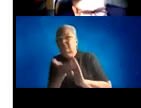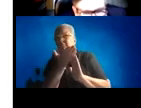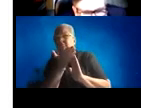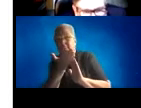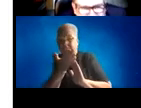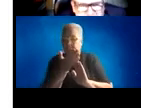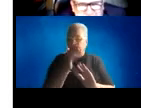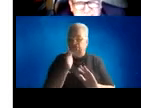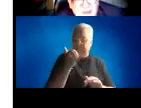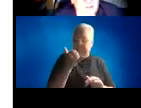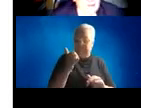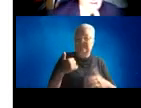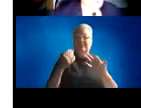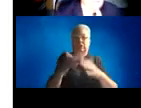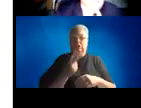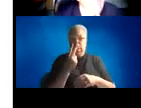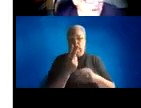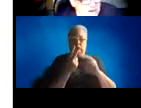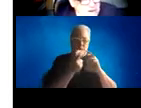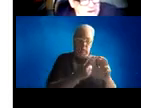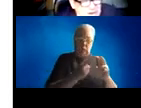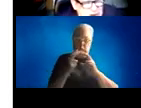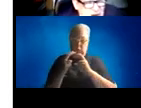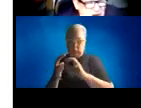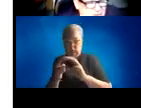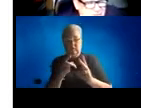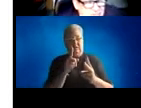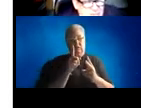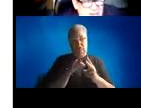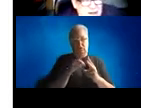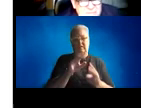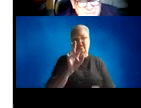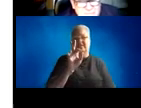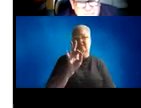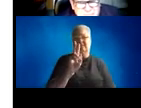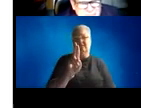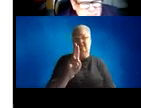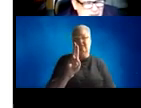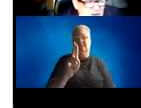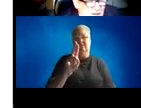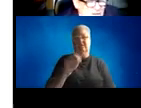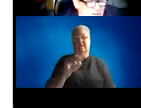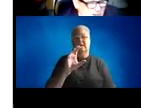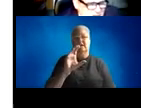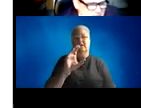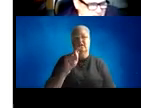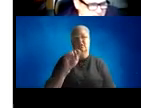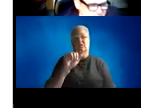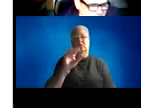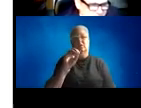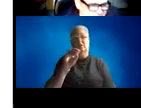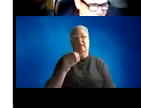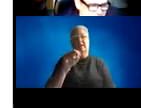2 researches. One also had to do with functional assessment of persons with disabilities. So in joining both